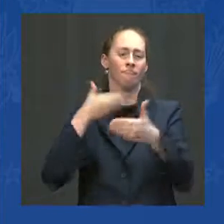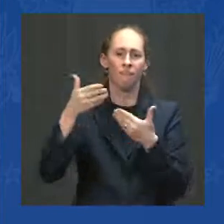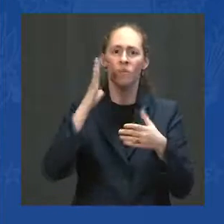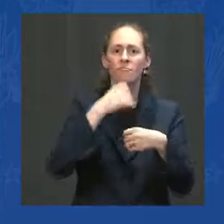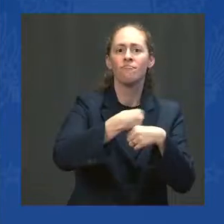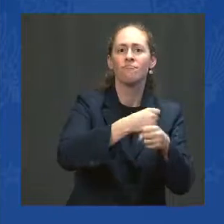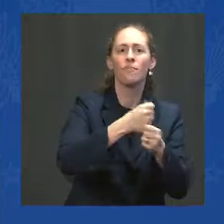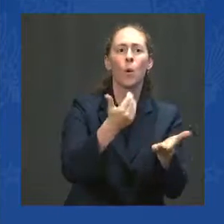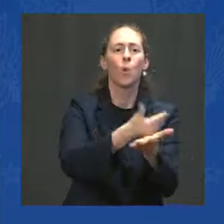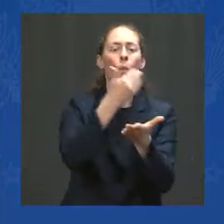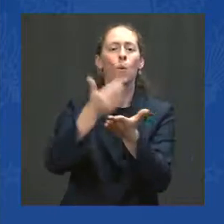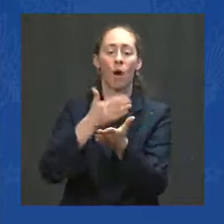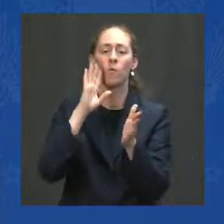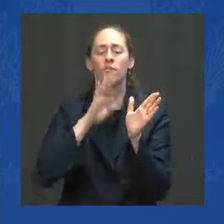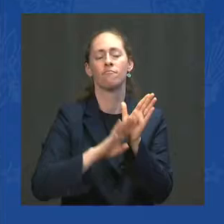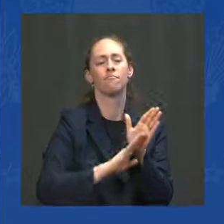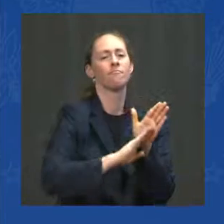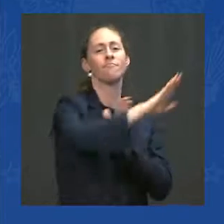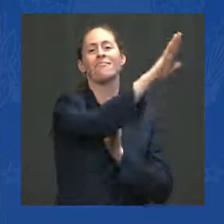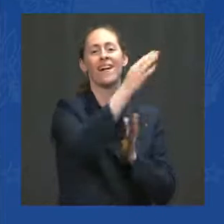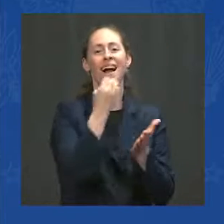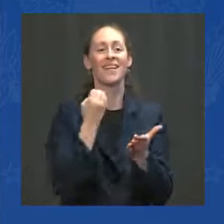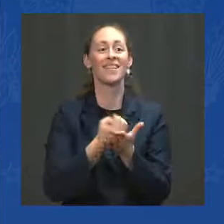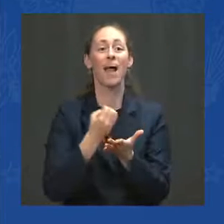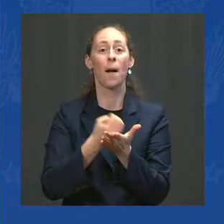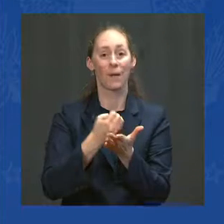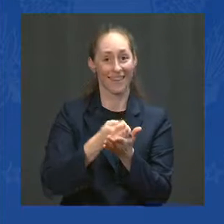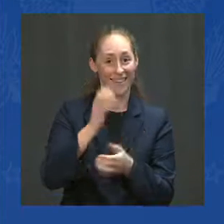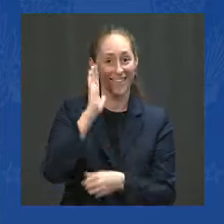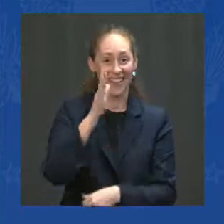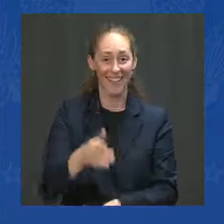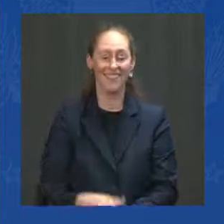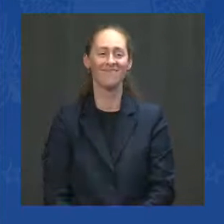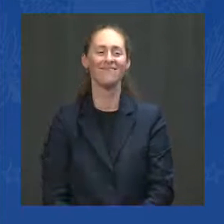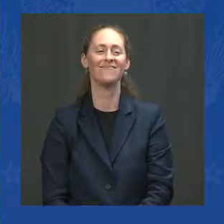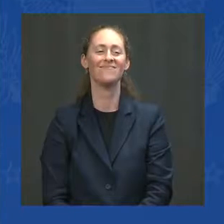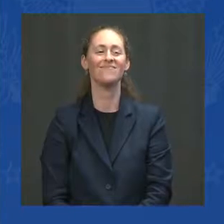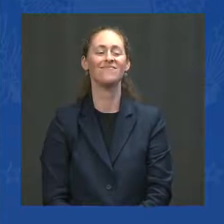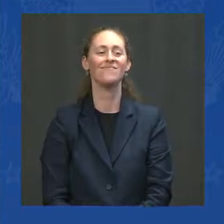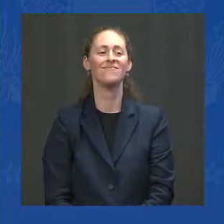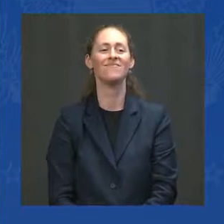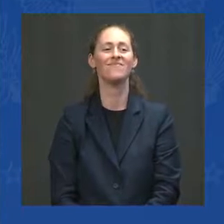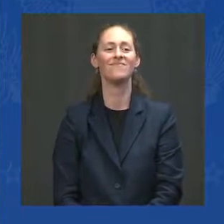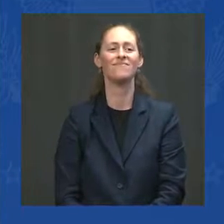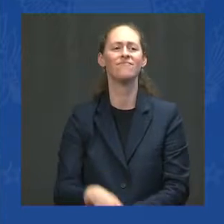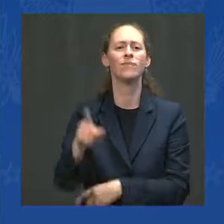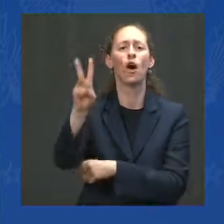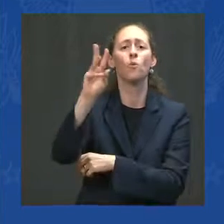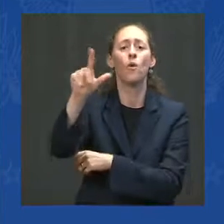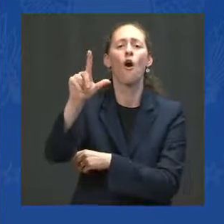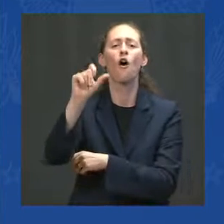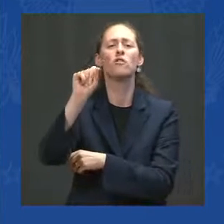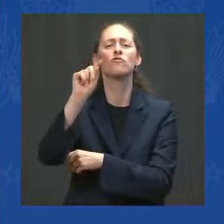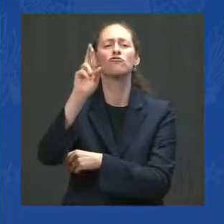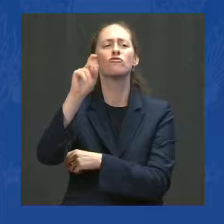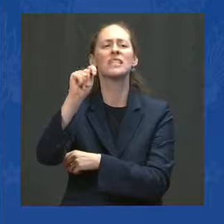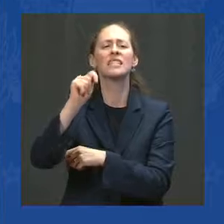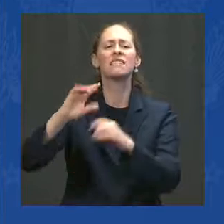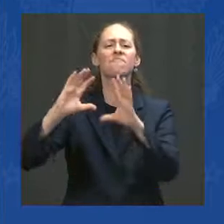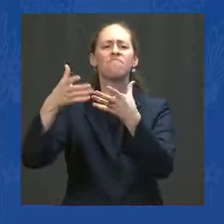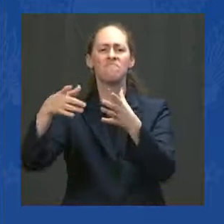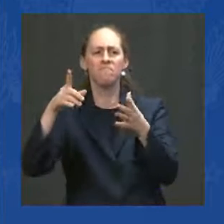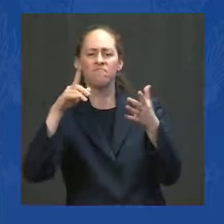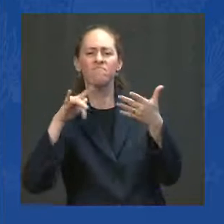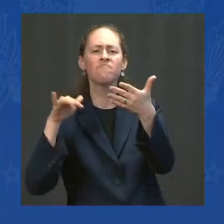economy over the long term. Forecasters on Wall Street project that over the next 10 years, our economy will expand